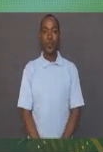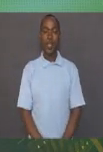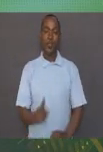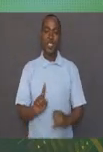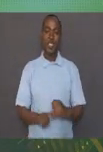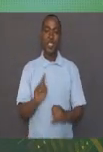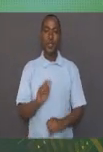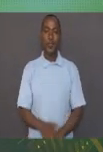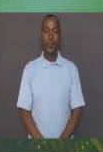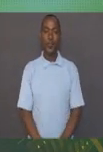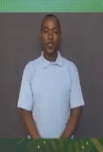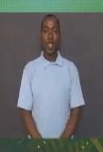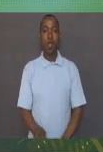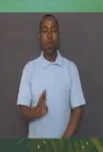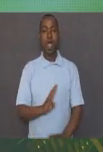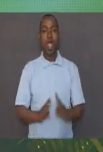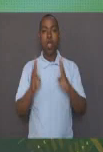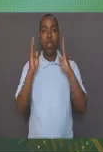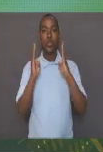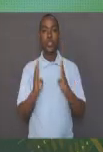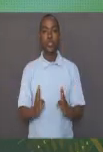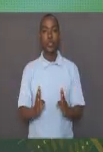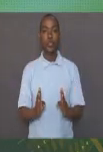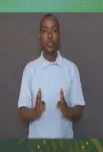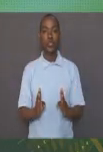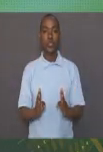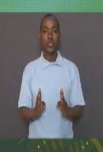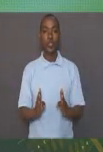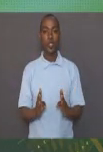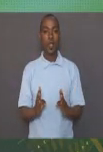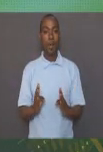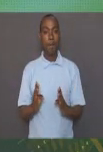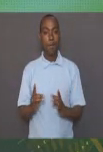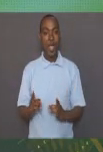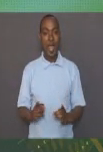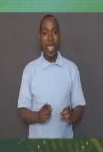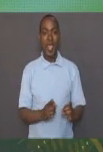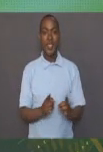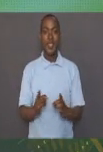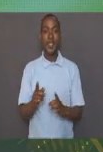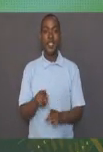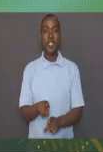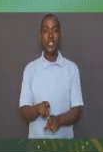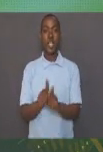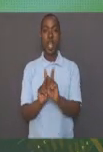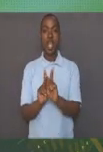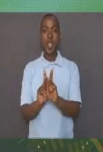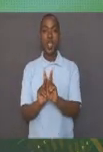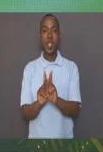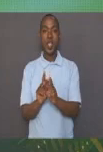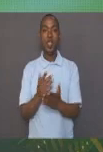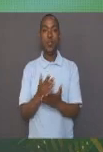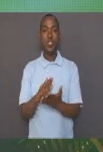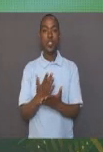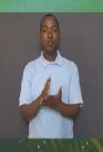Finally, biologists that are involved in mechanized farming research the species